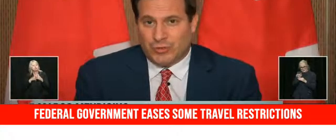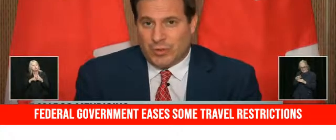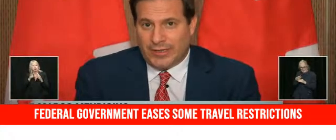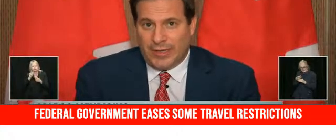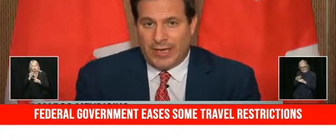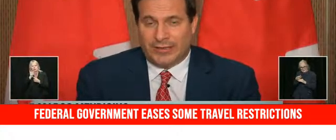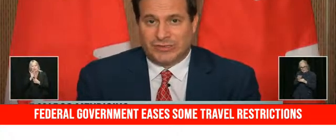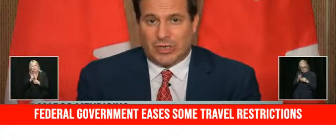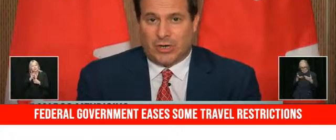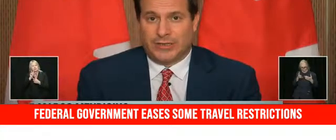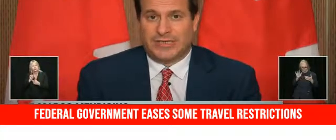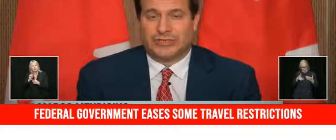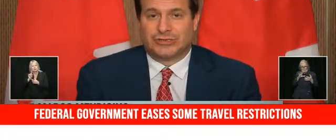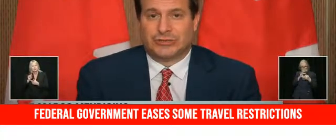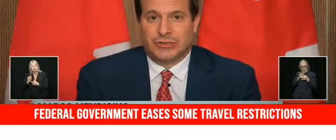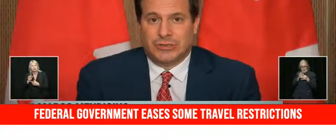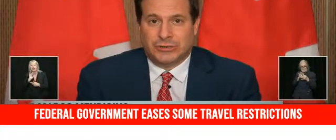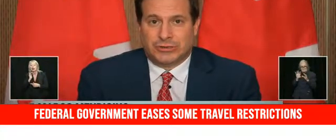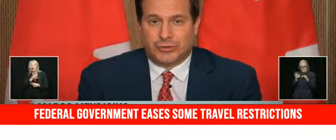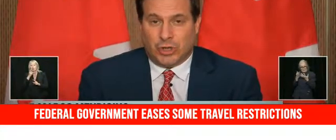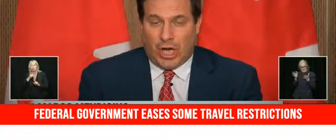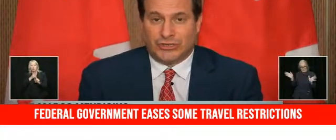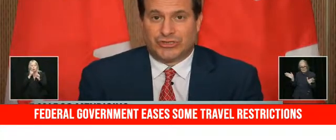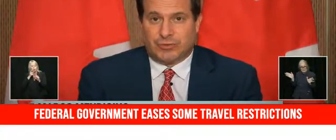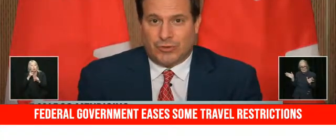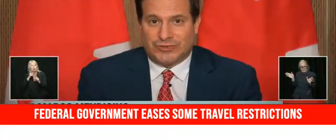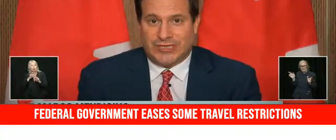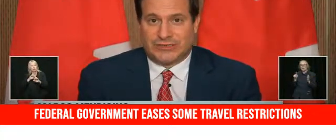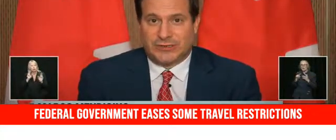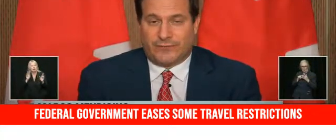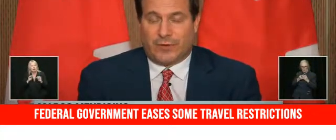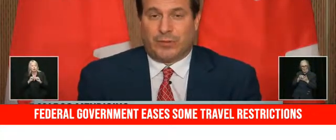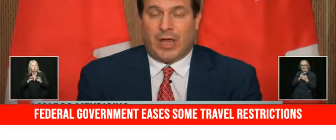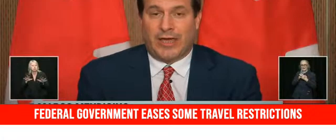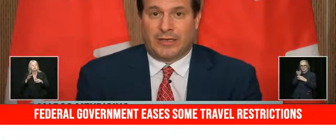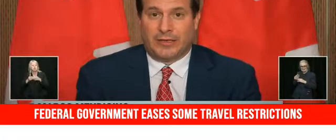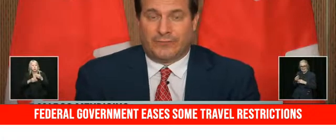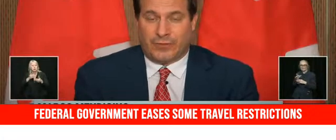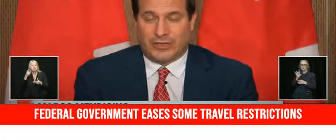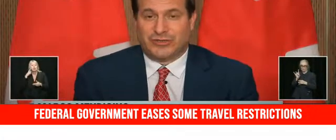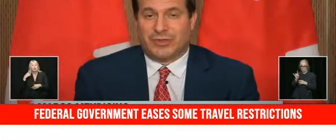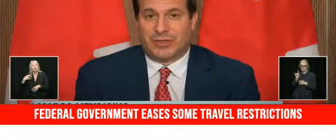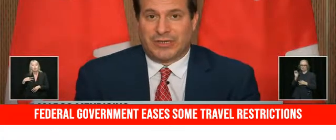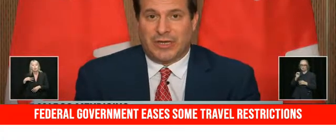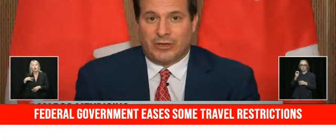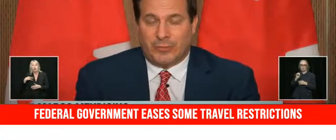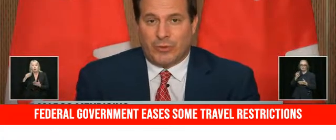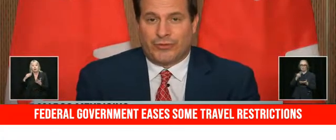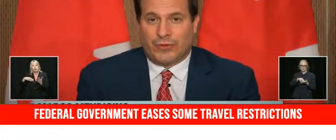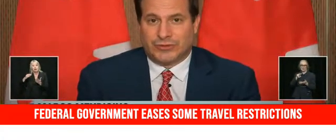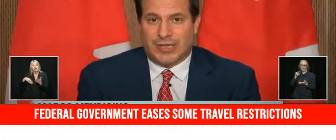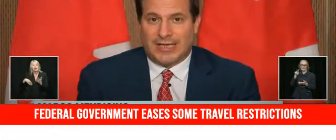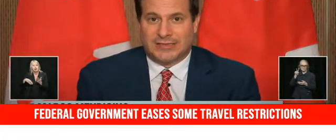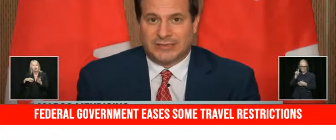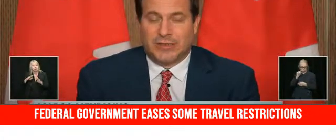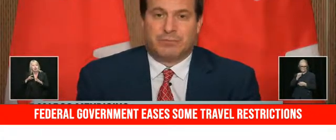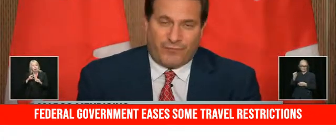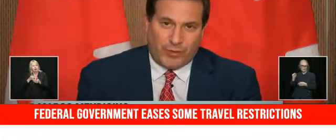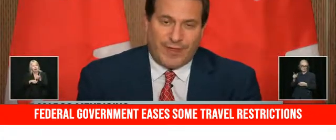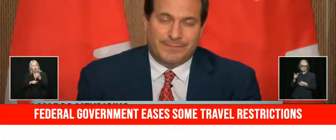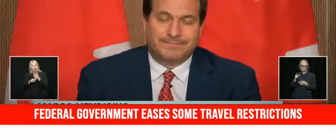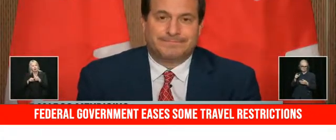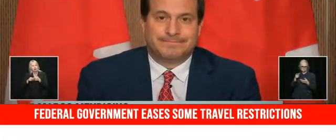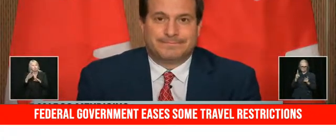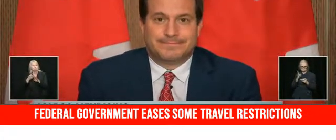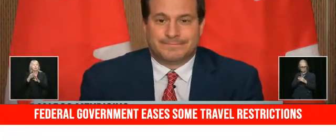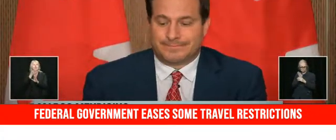8, 2020, and it is our intention to launch the process for applying for eligibility under both of those classes